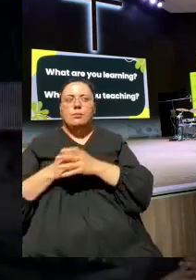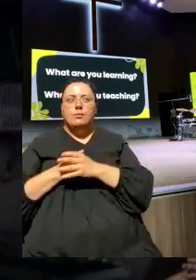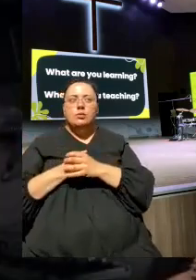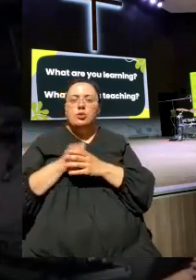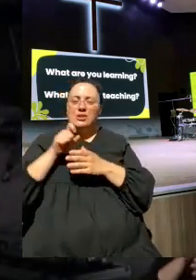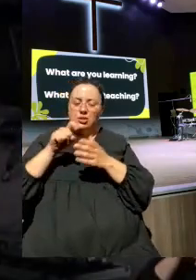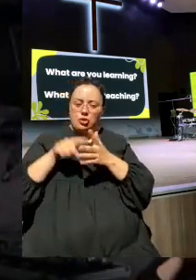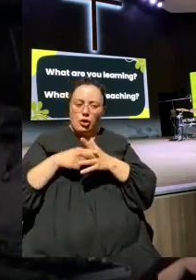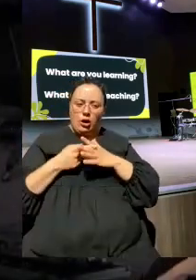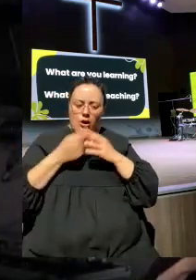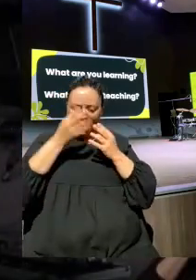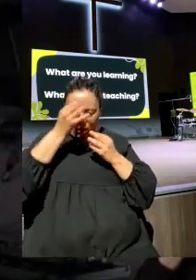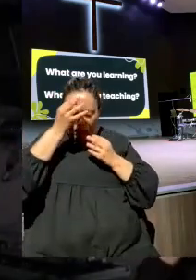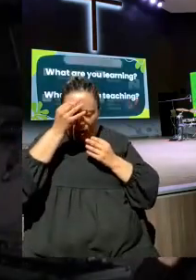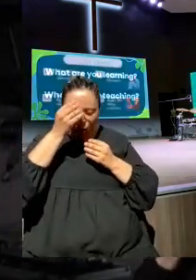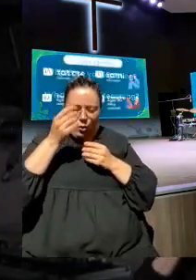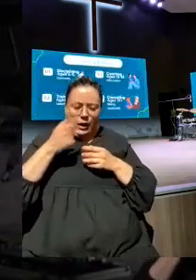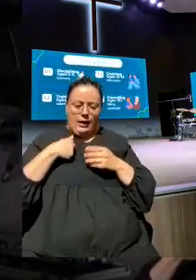your kids?